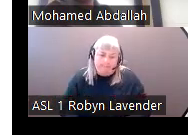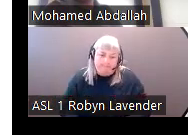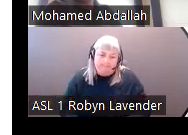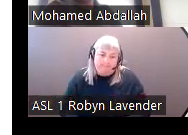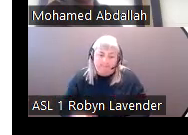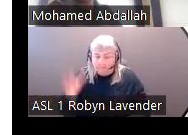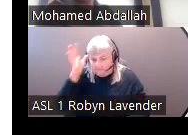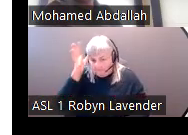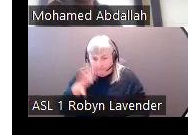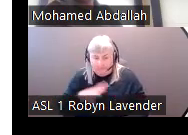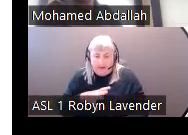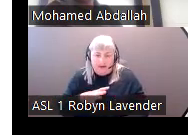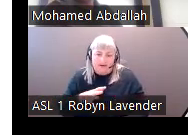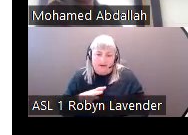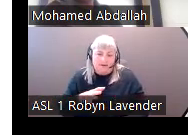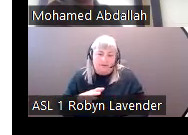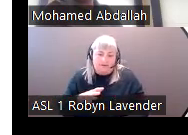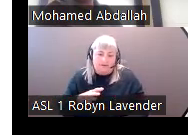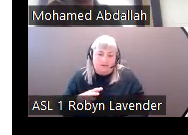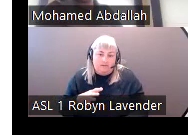Men are overrepresented in the